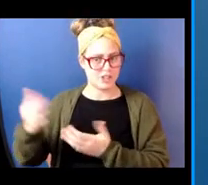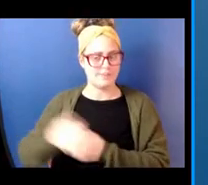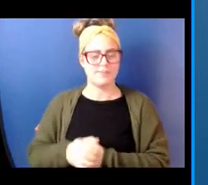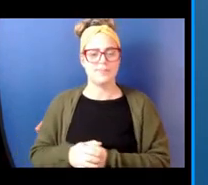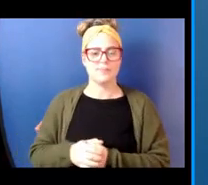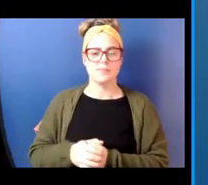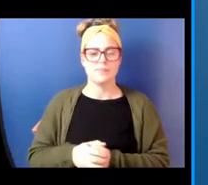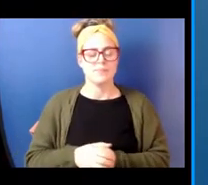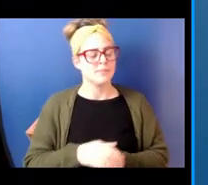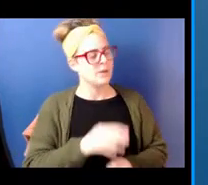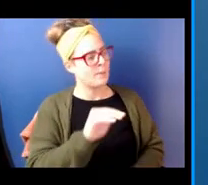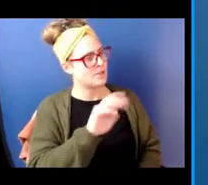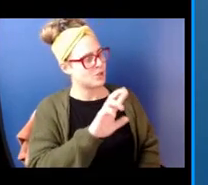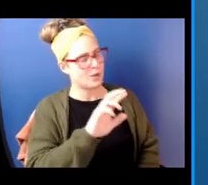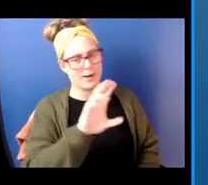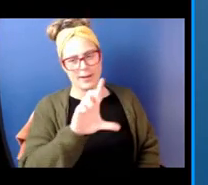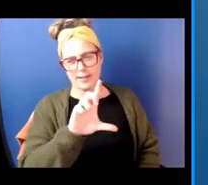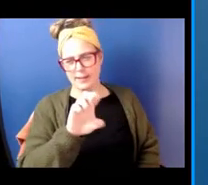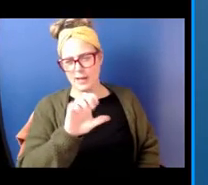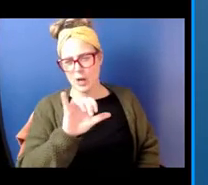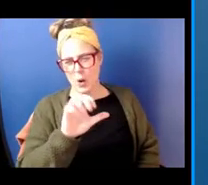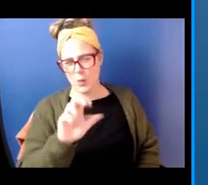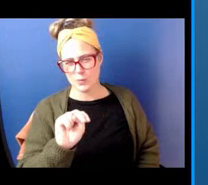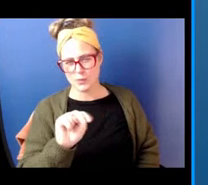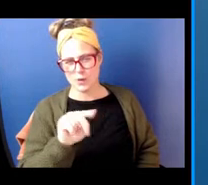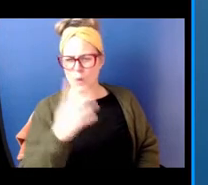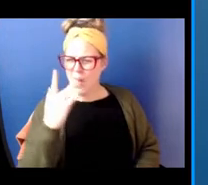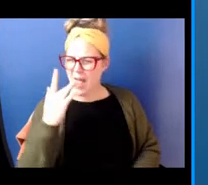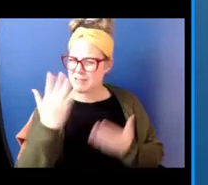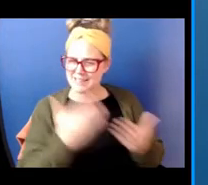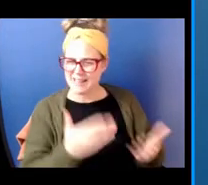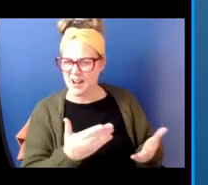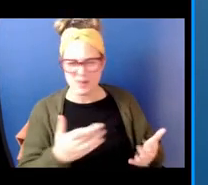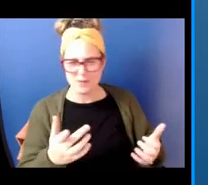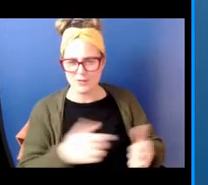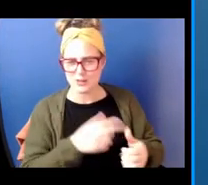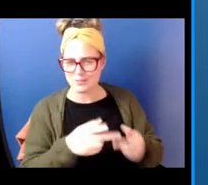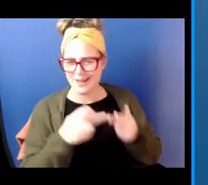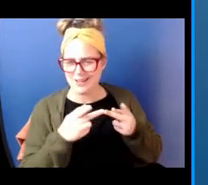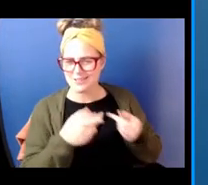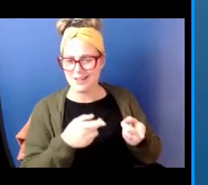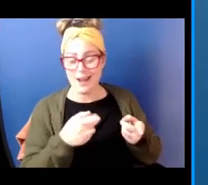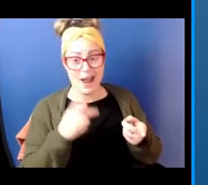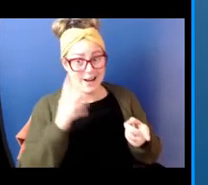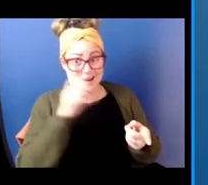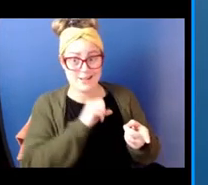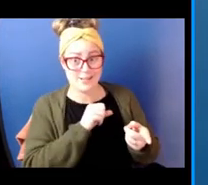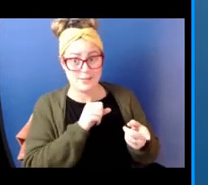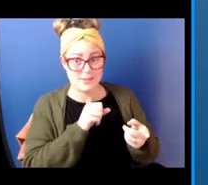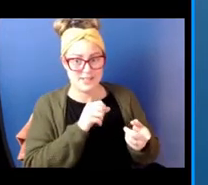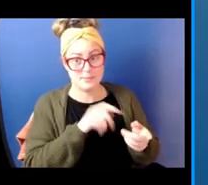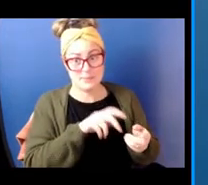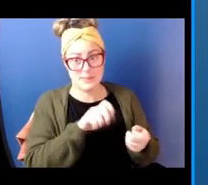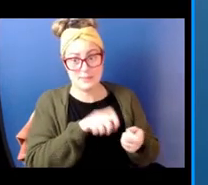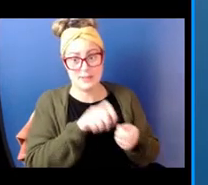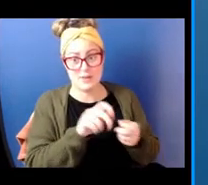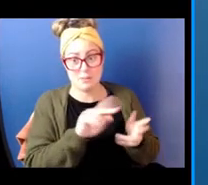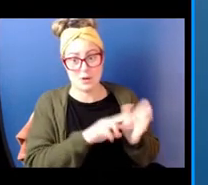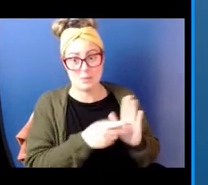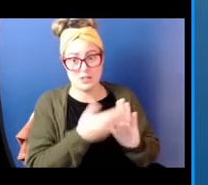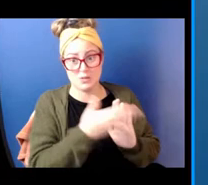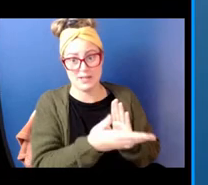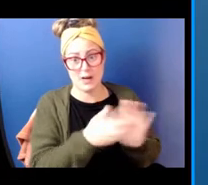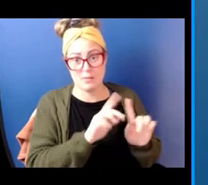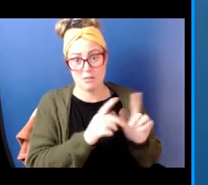to come yeah I was just wondering why it was in there in the first place presumably it served some sort of purpose I don't know if we changed a rule so it no longer